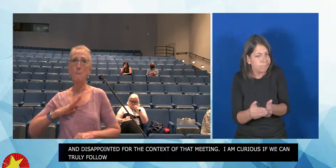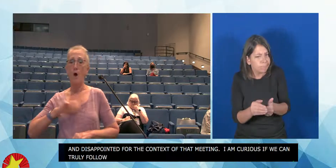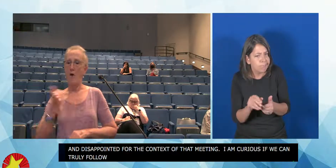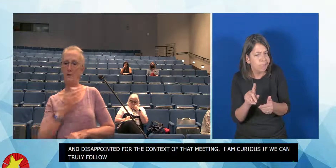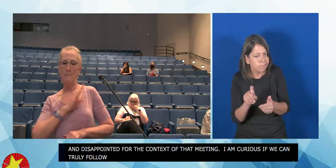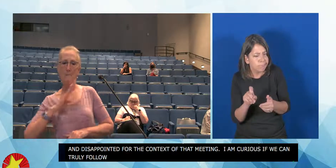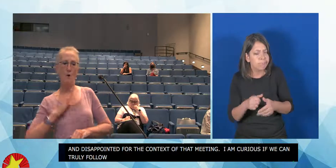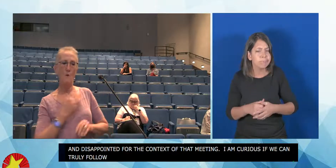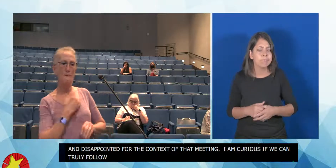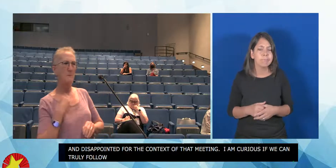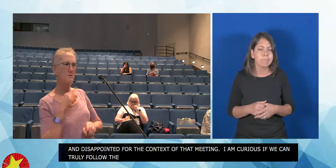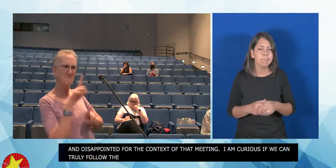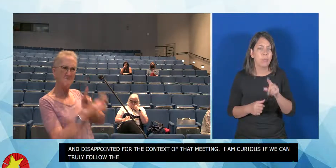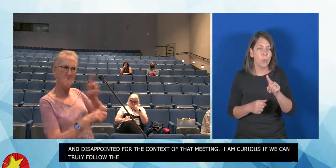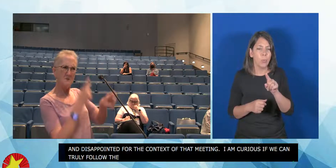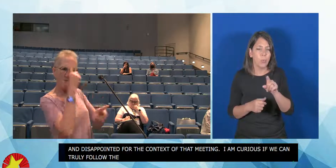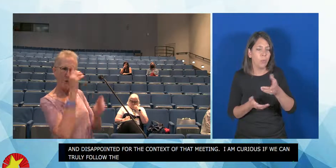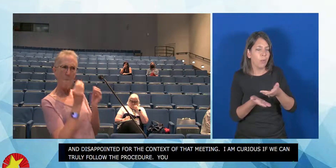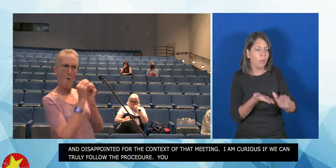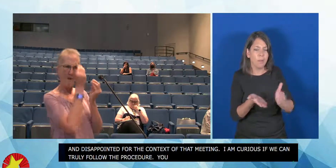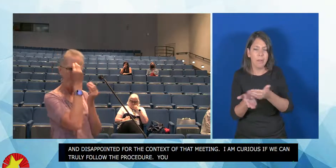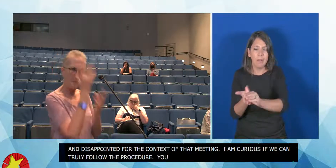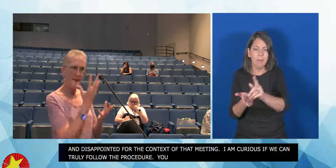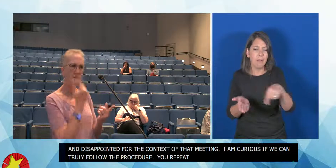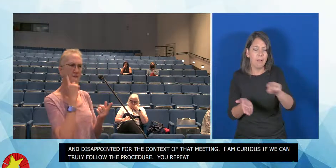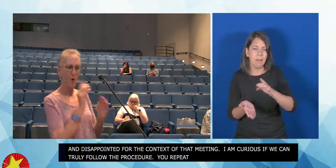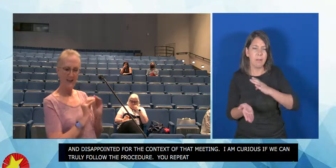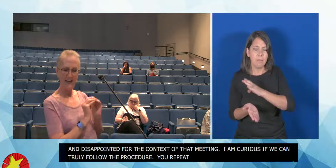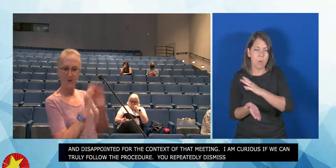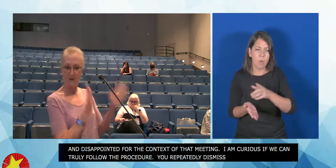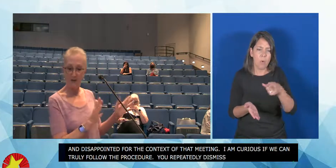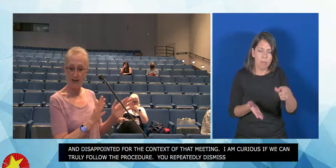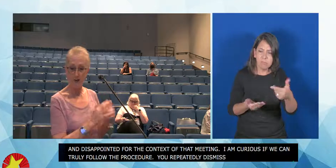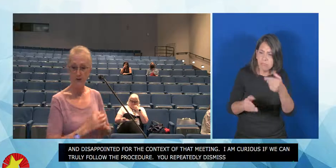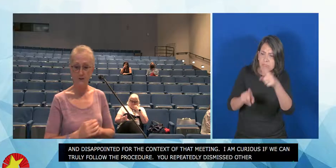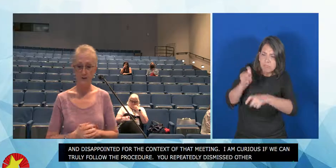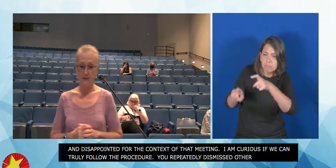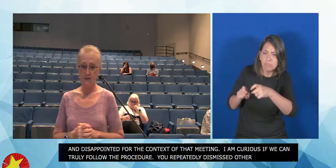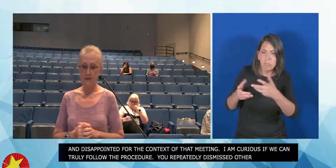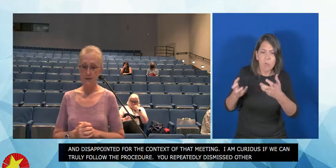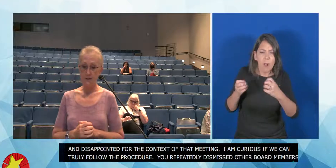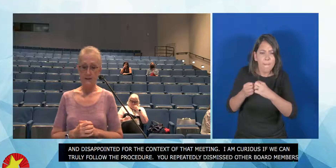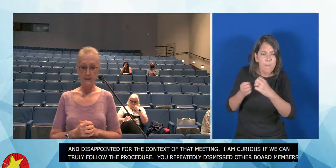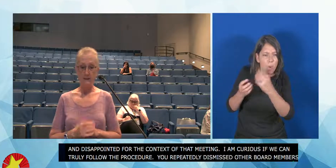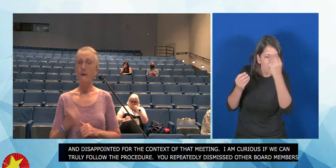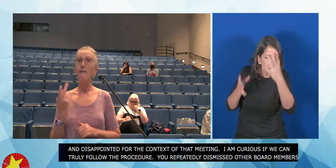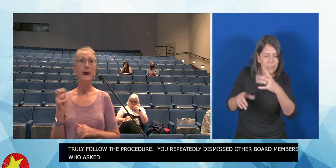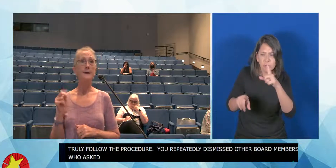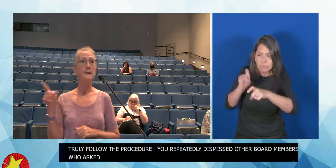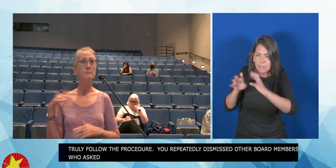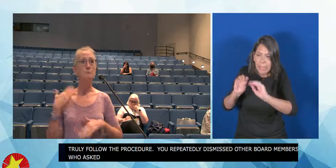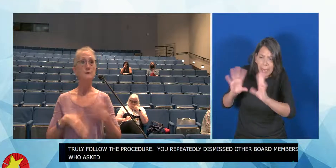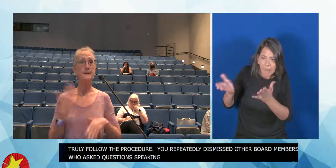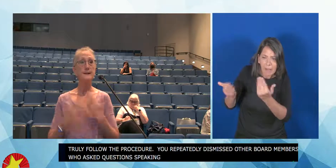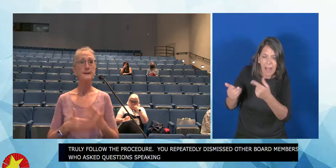You repeatedly dismissed other board members who asked questions seeking more information and clarification.